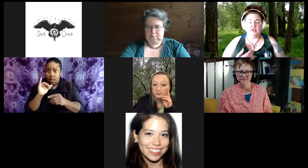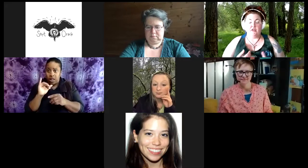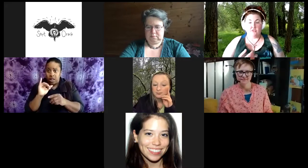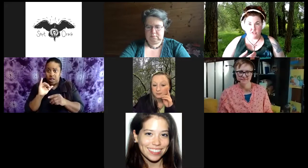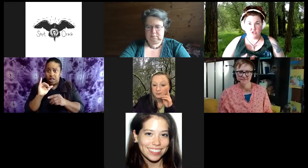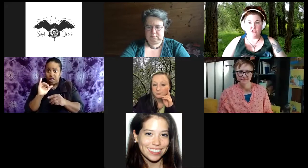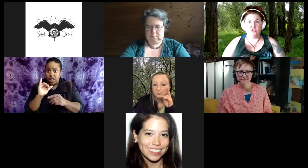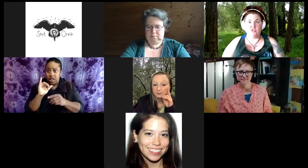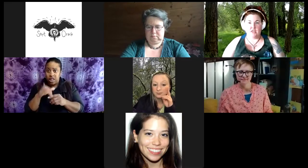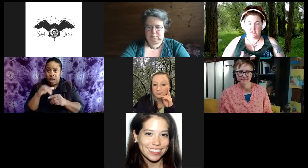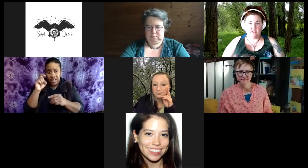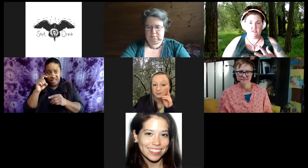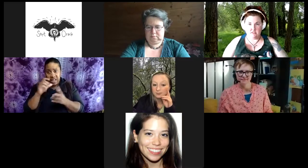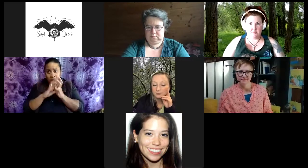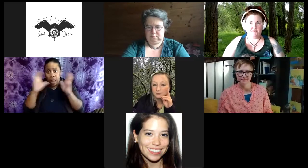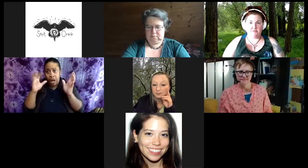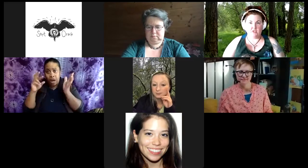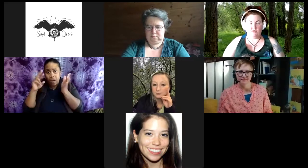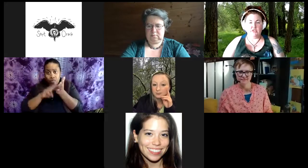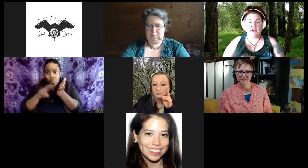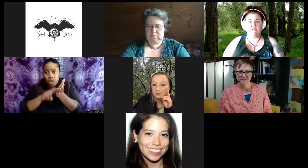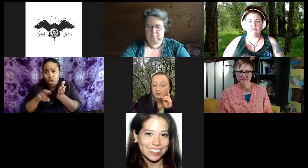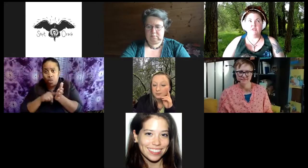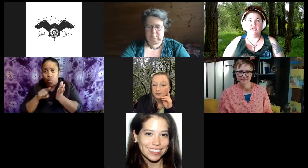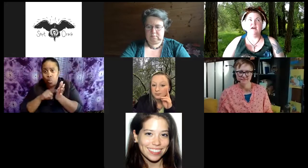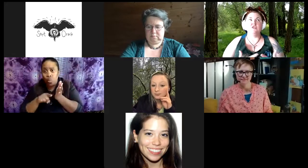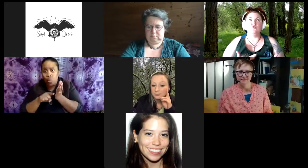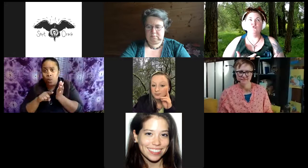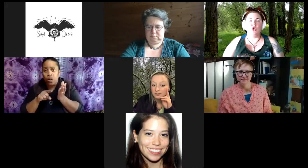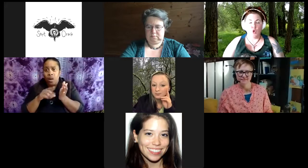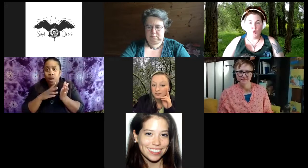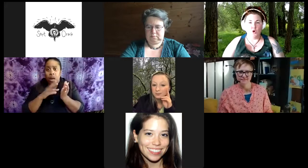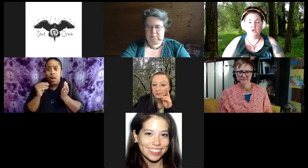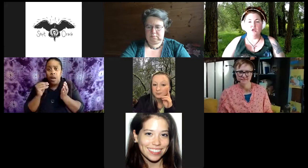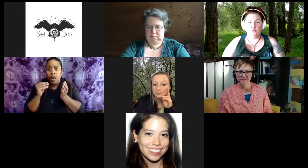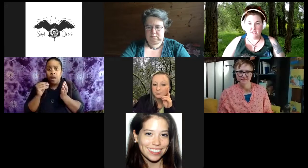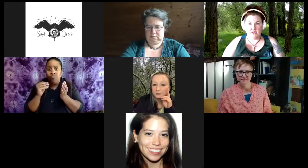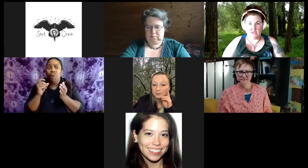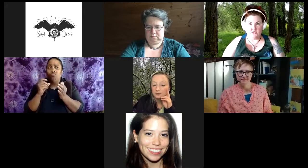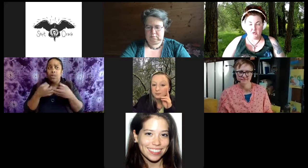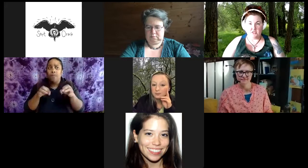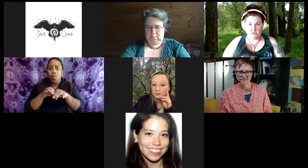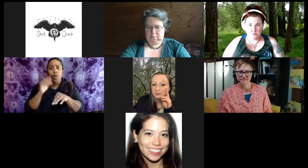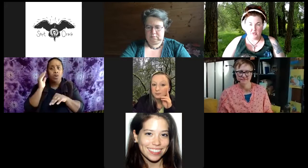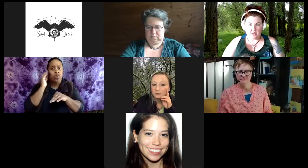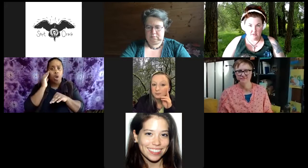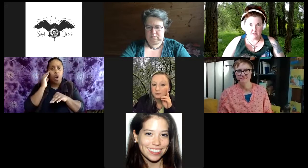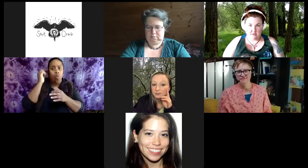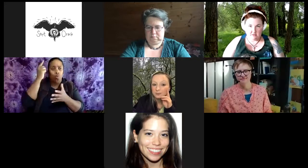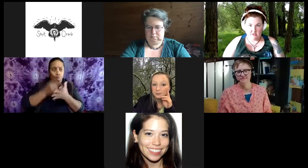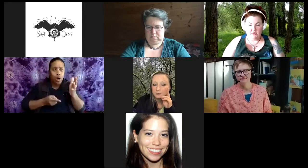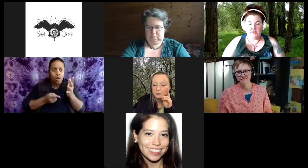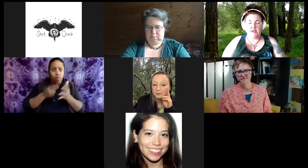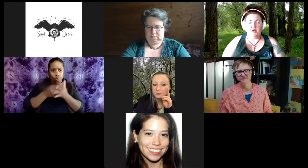of research and really having to know what it is you are